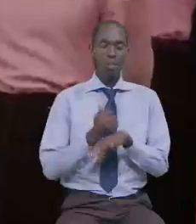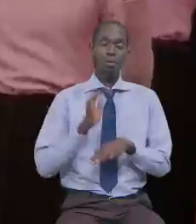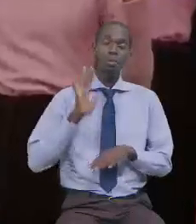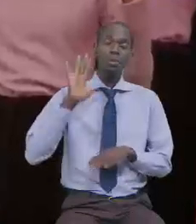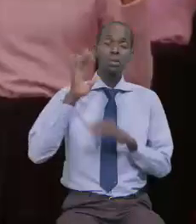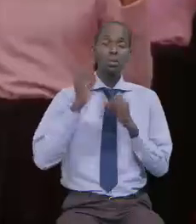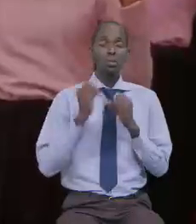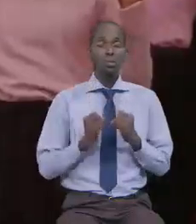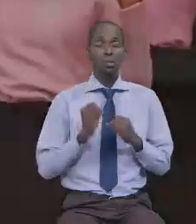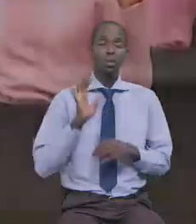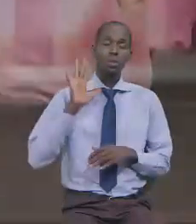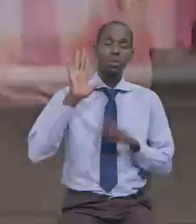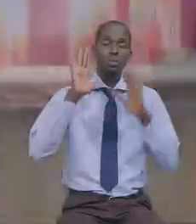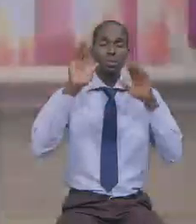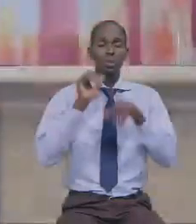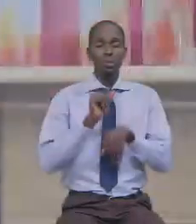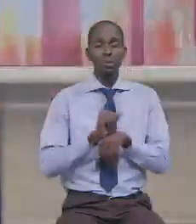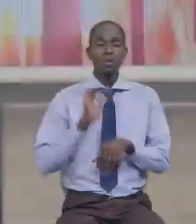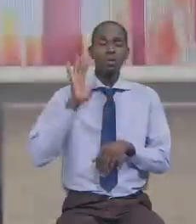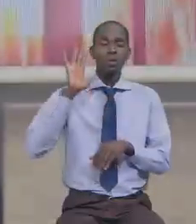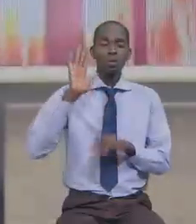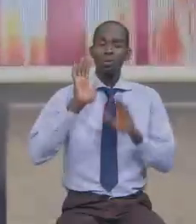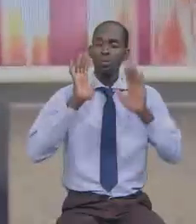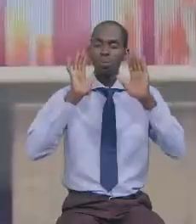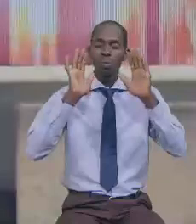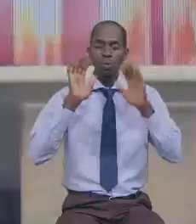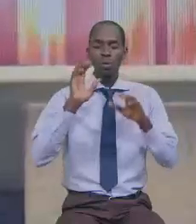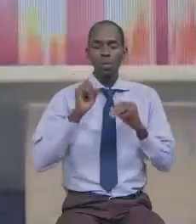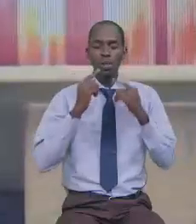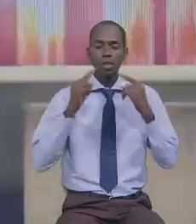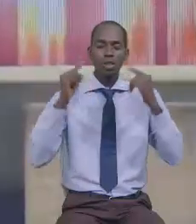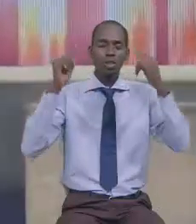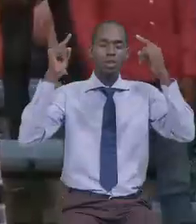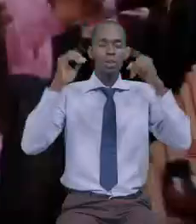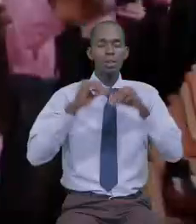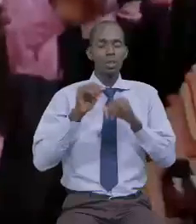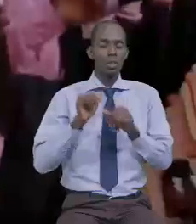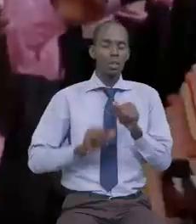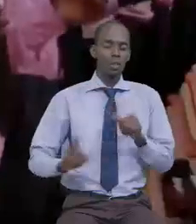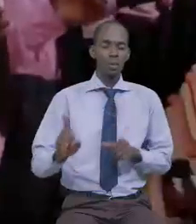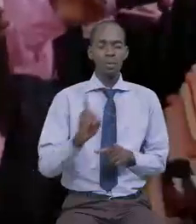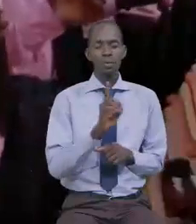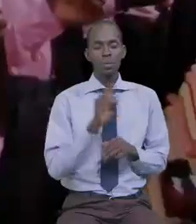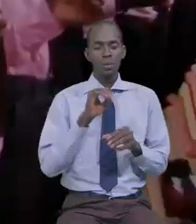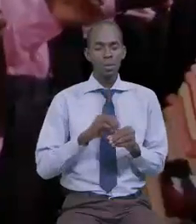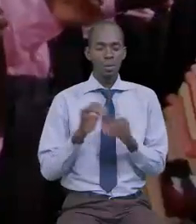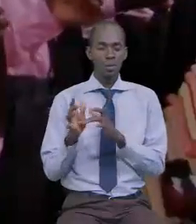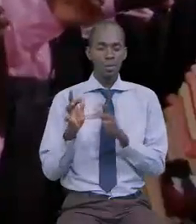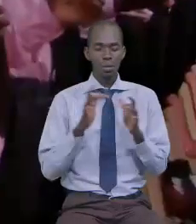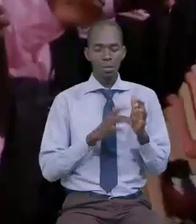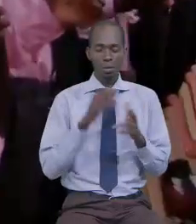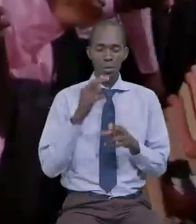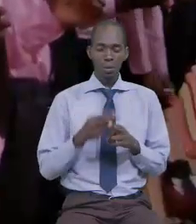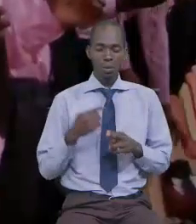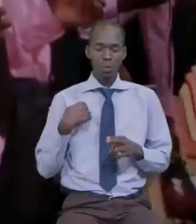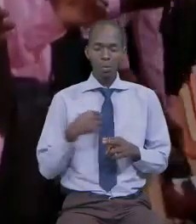your miracle, your signs and wonders, success in everyone. In Jesus'